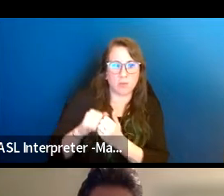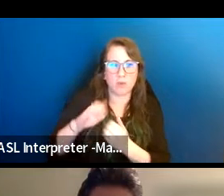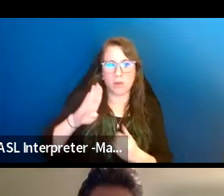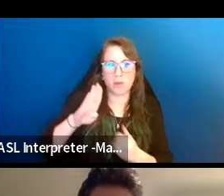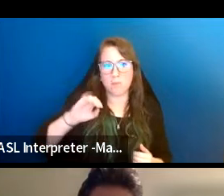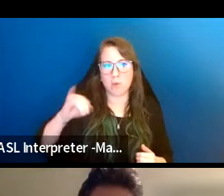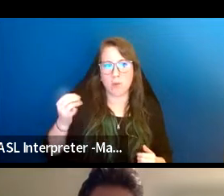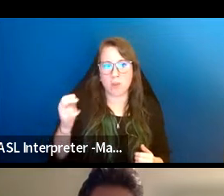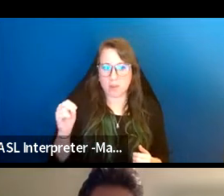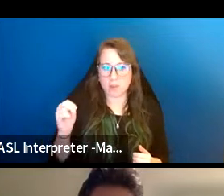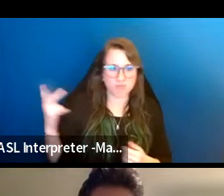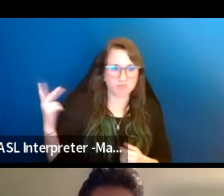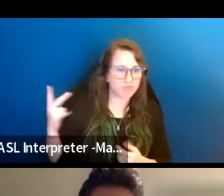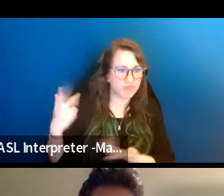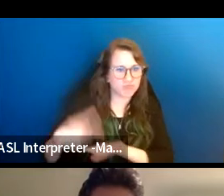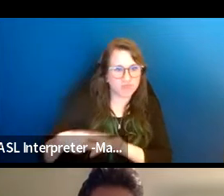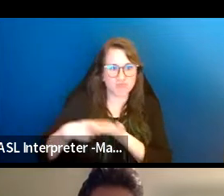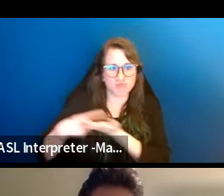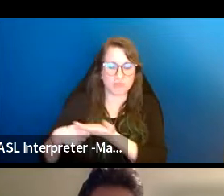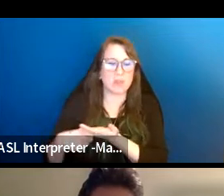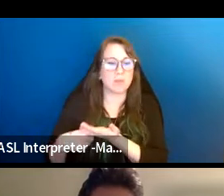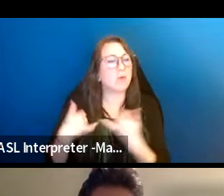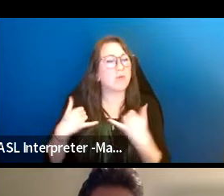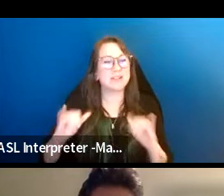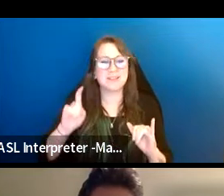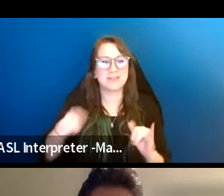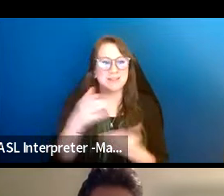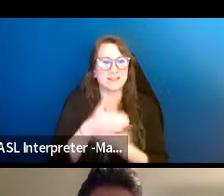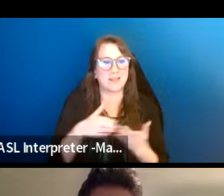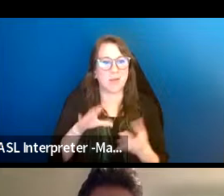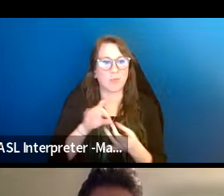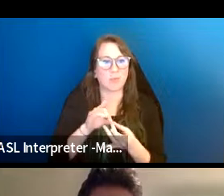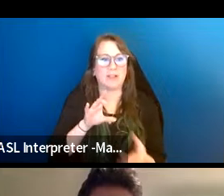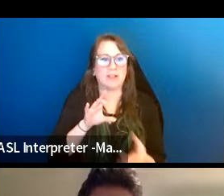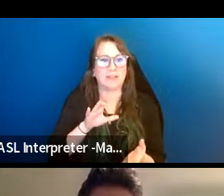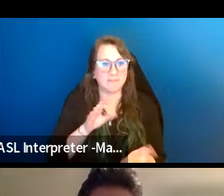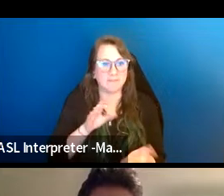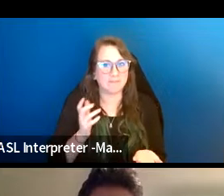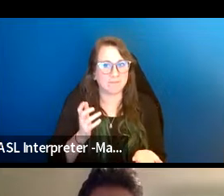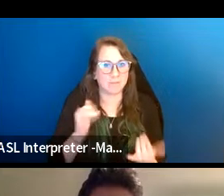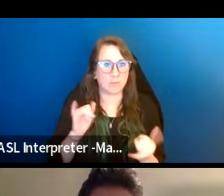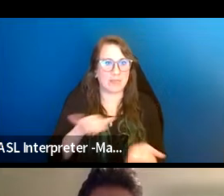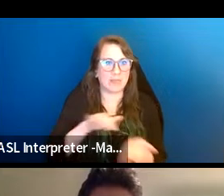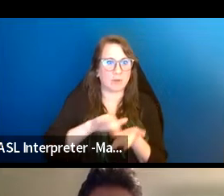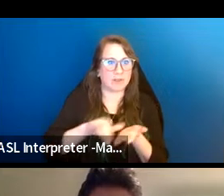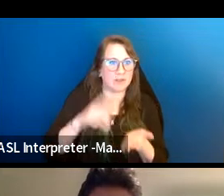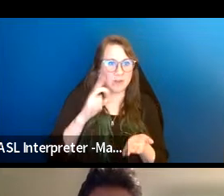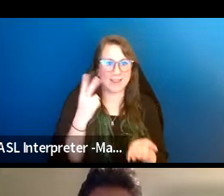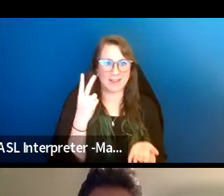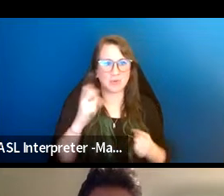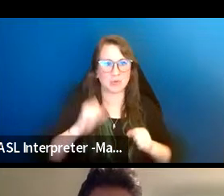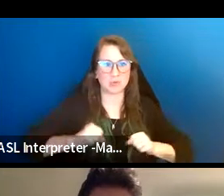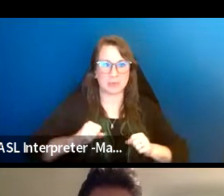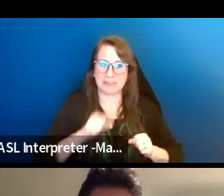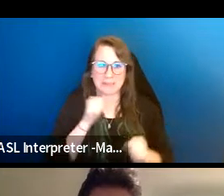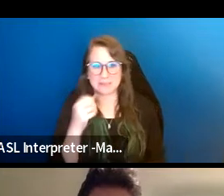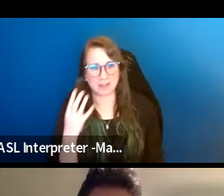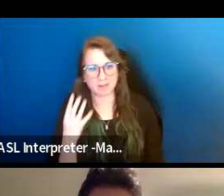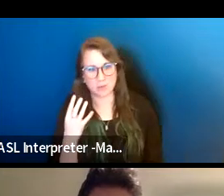I've talked to Boyan about it, and so, but we'd still need some relief. Like, Right, right. we need relief for like 2 spaces instead of 4.